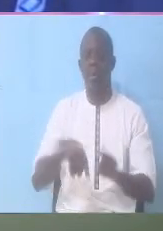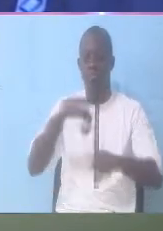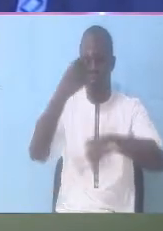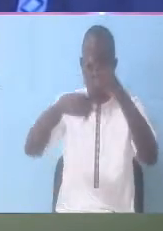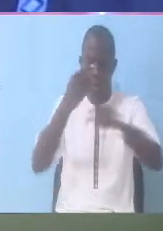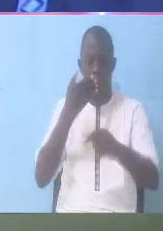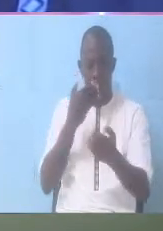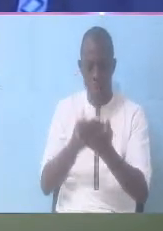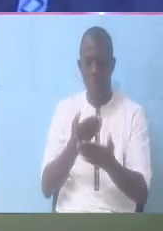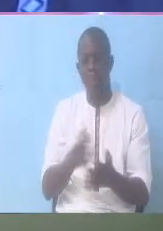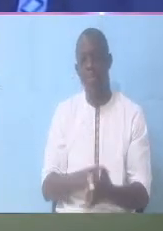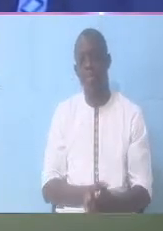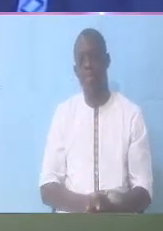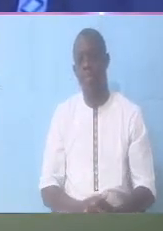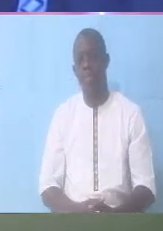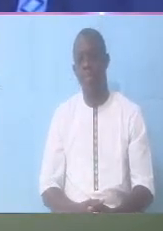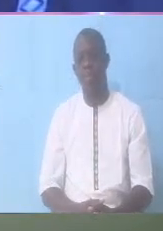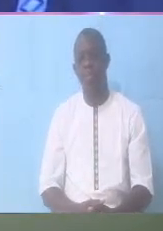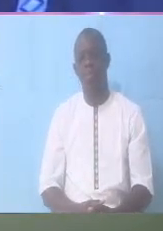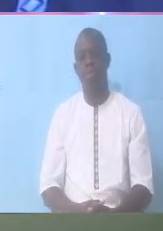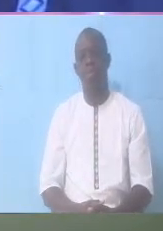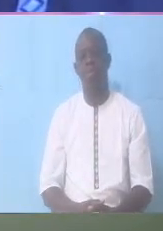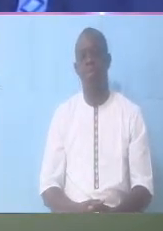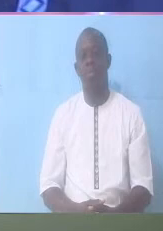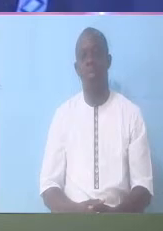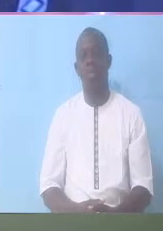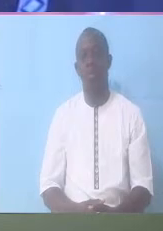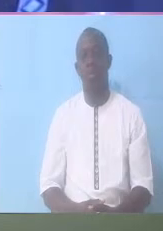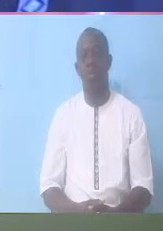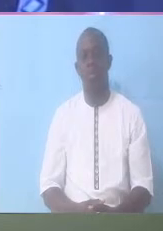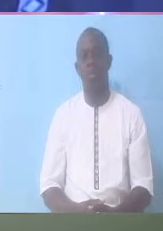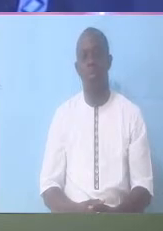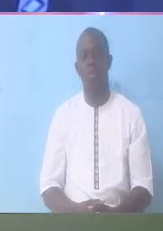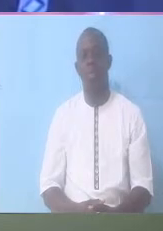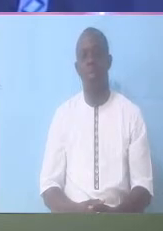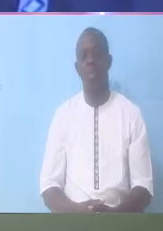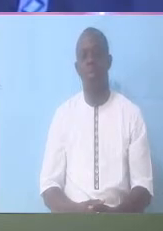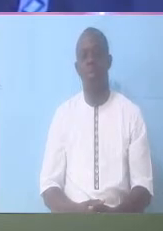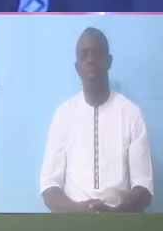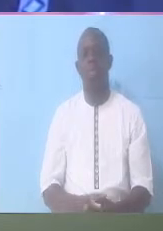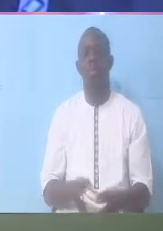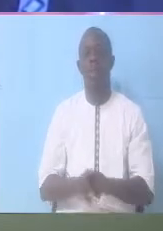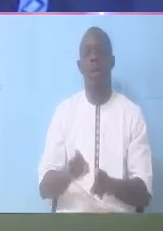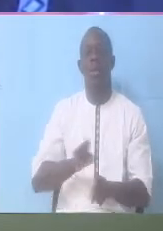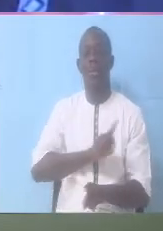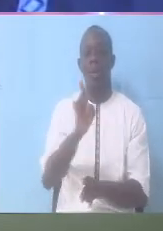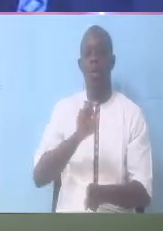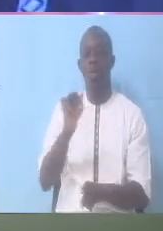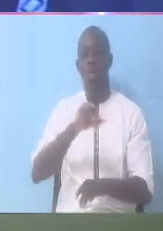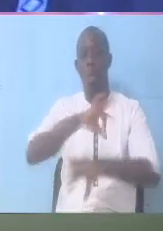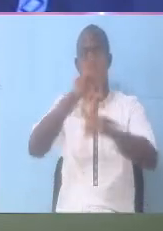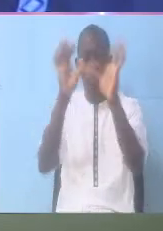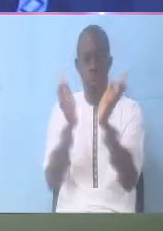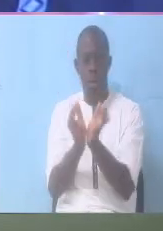Proceed, please. So they were all they took all of them to the reservoir.